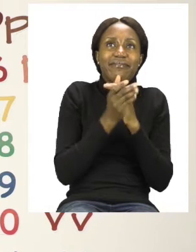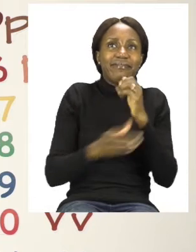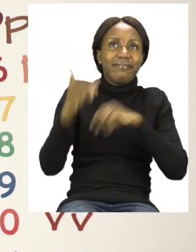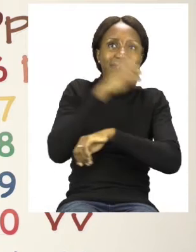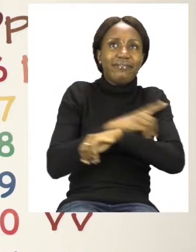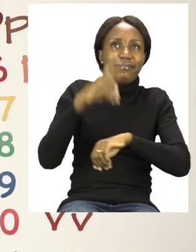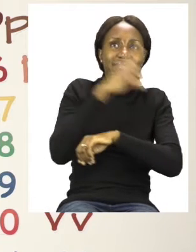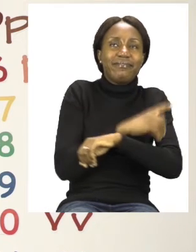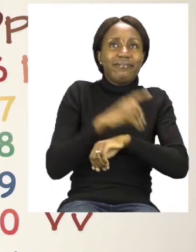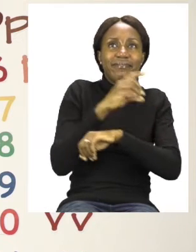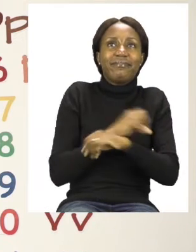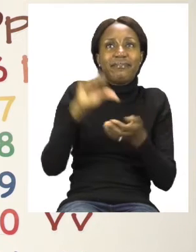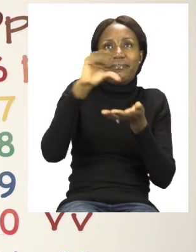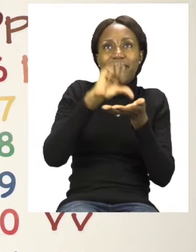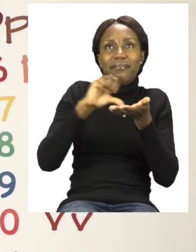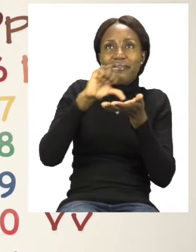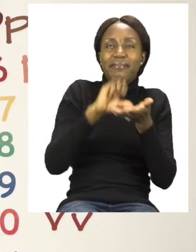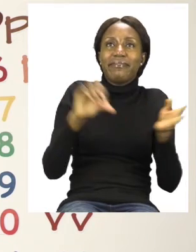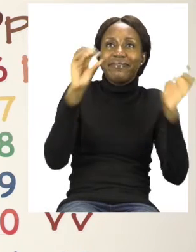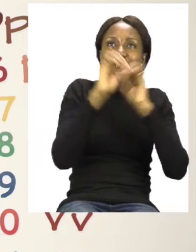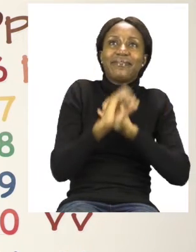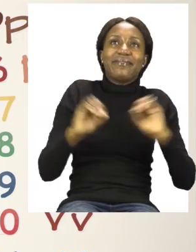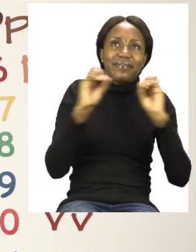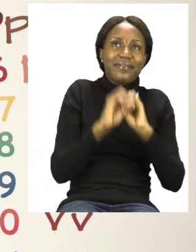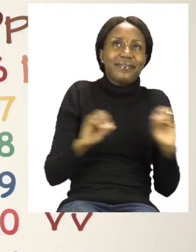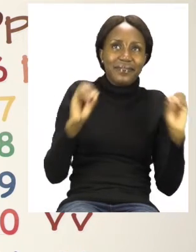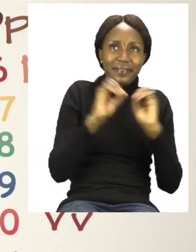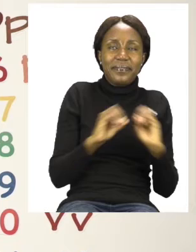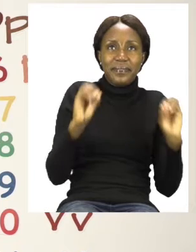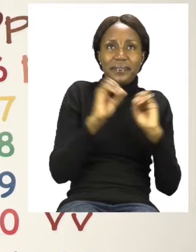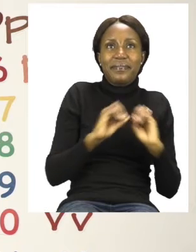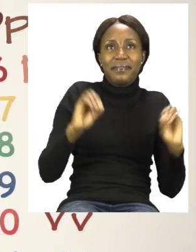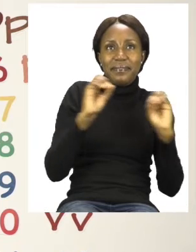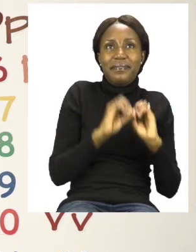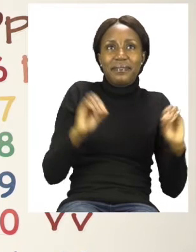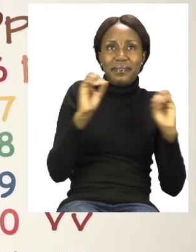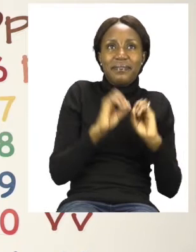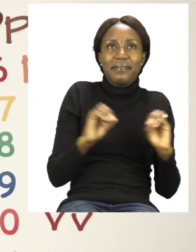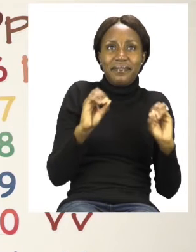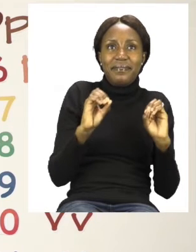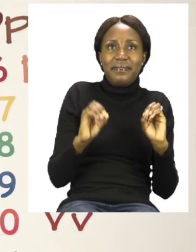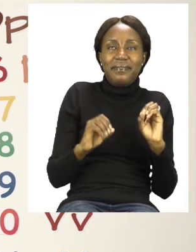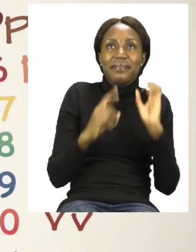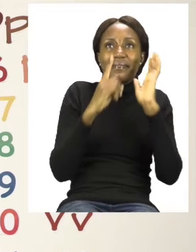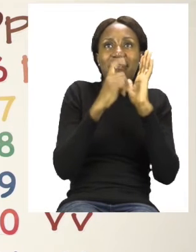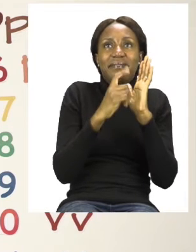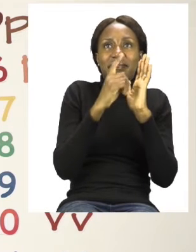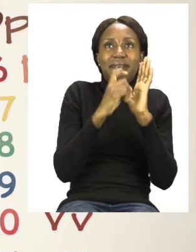Sanitize every day so the germs can stay away.